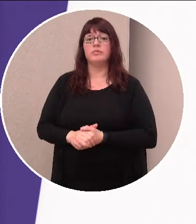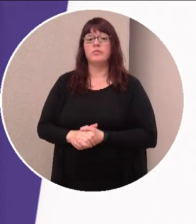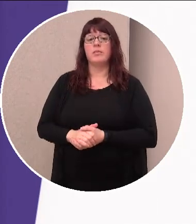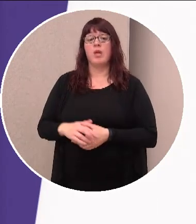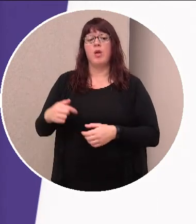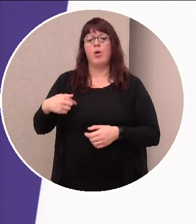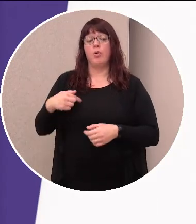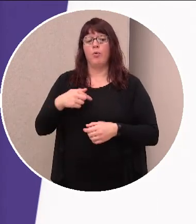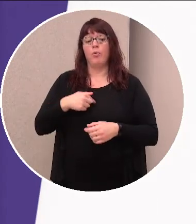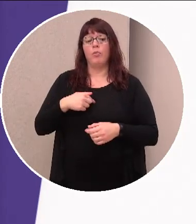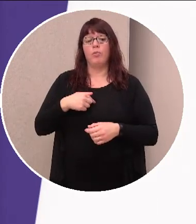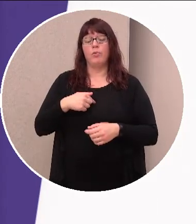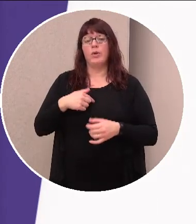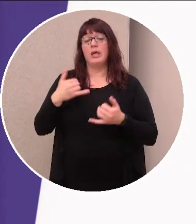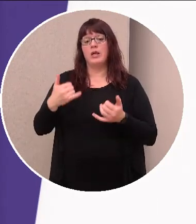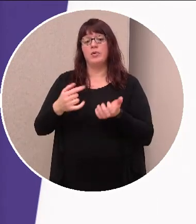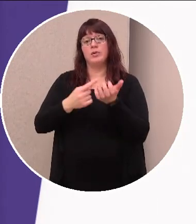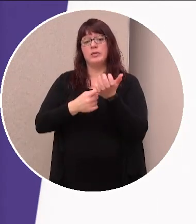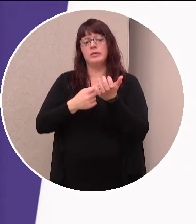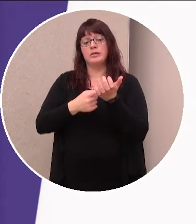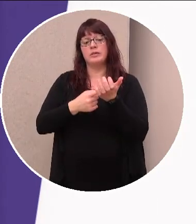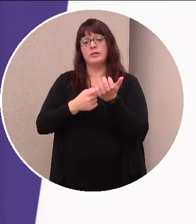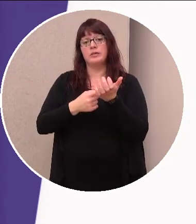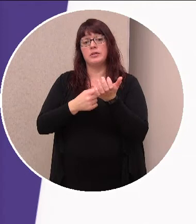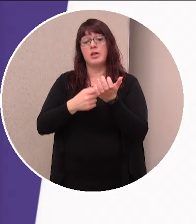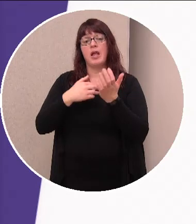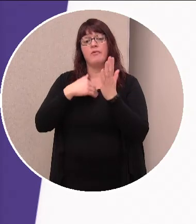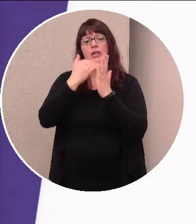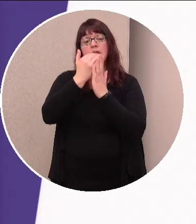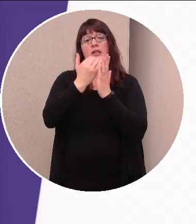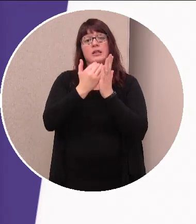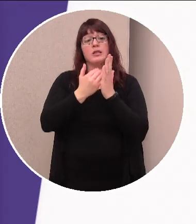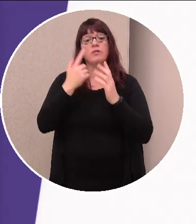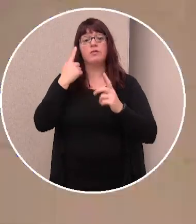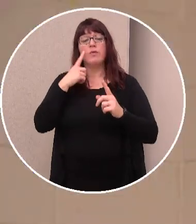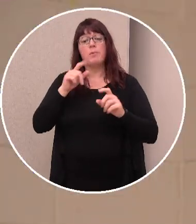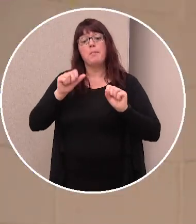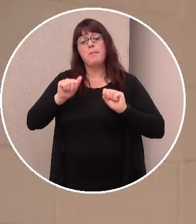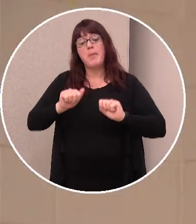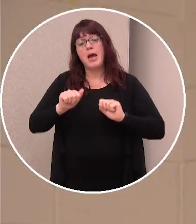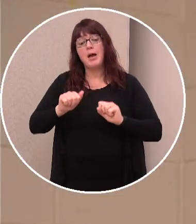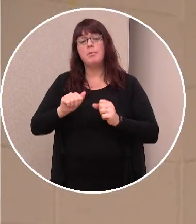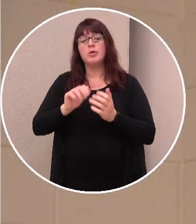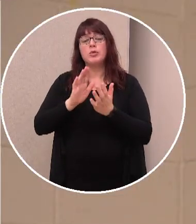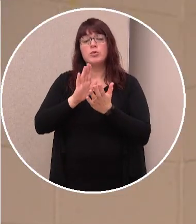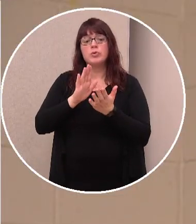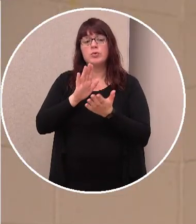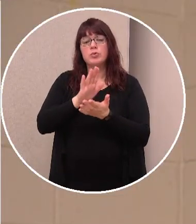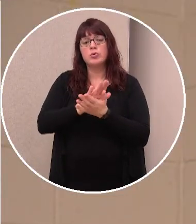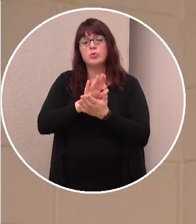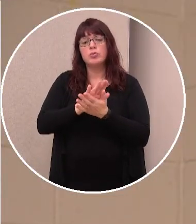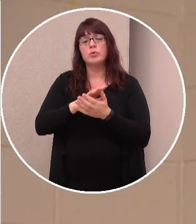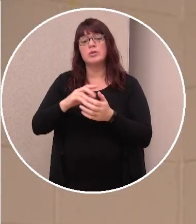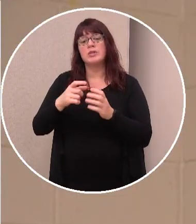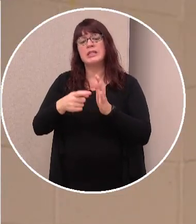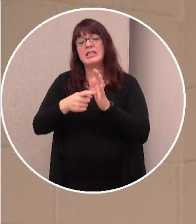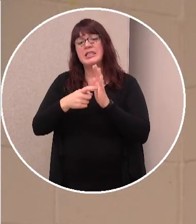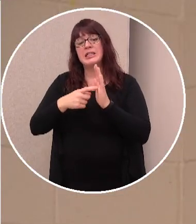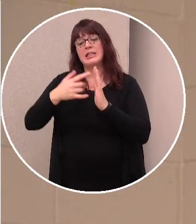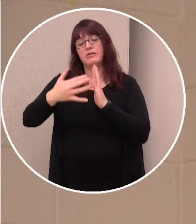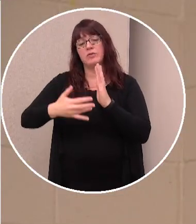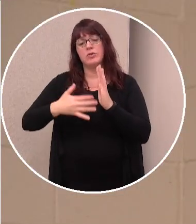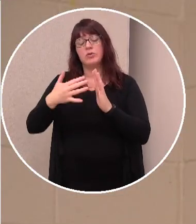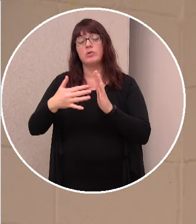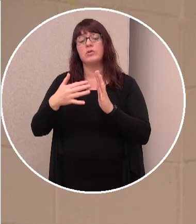seeing now is a list of potential school systems for review. It's important to